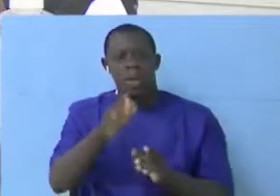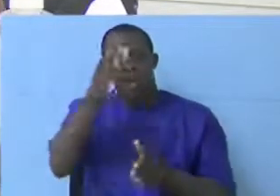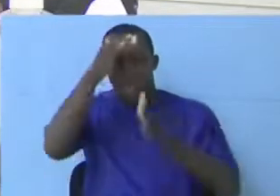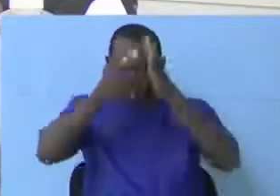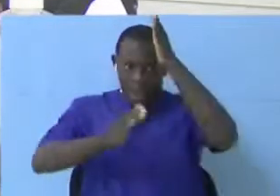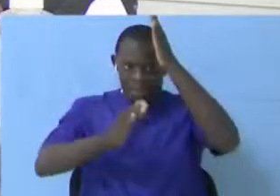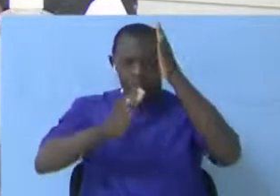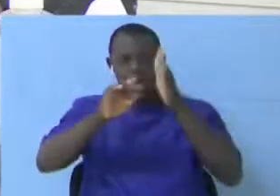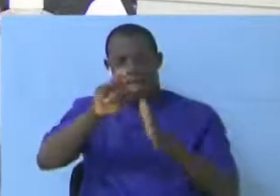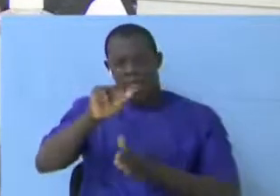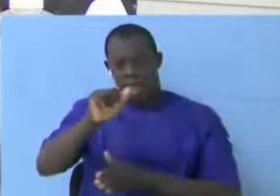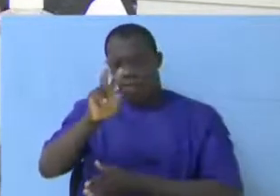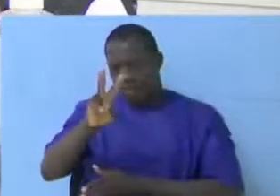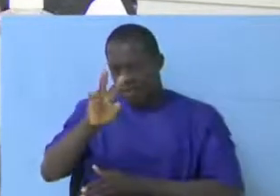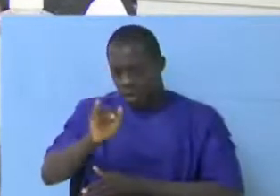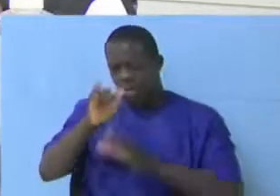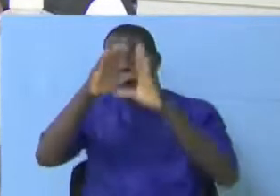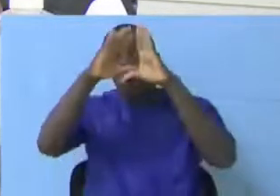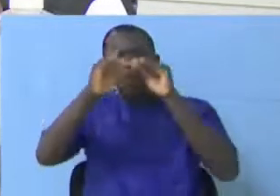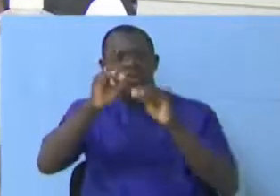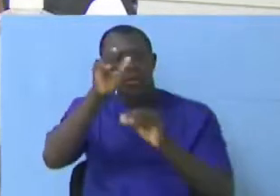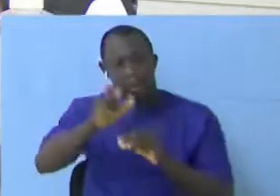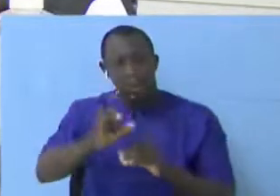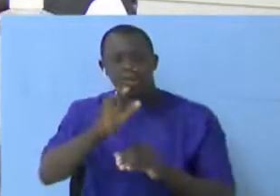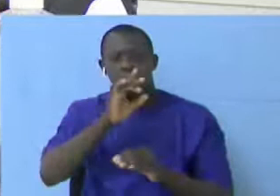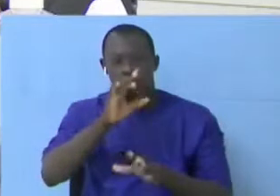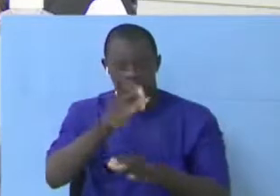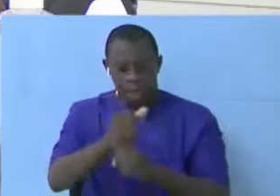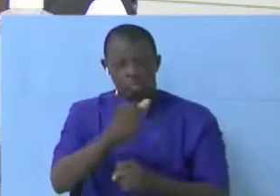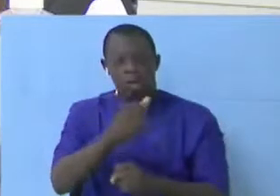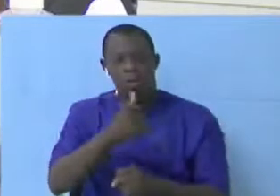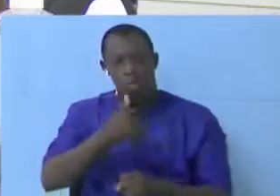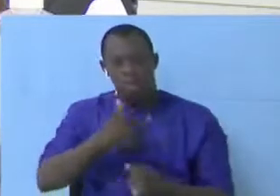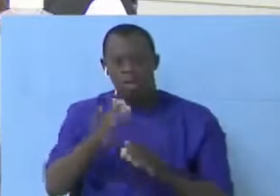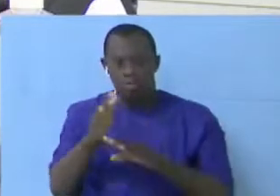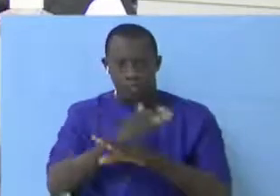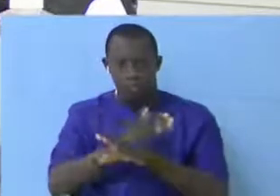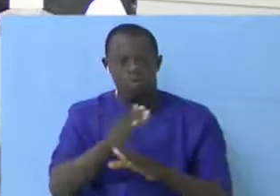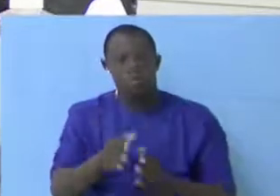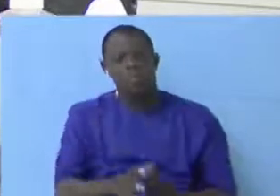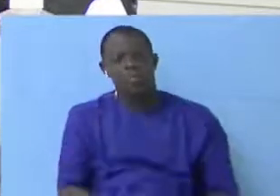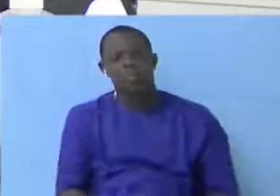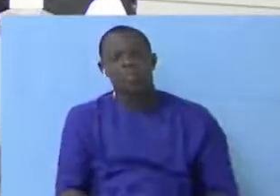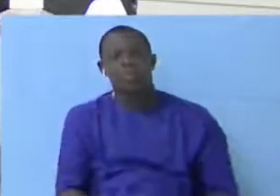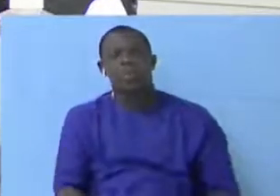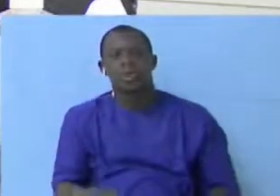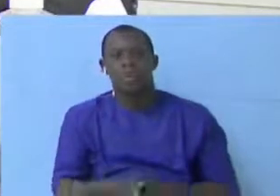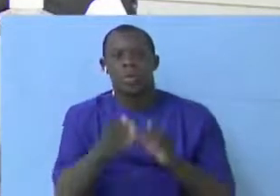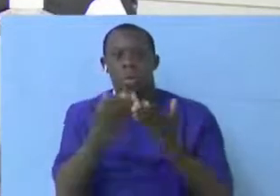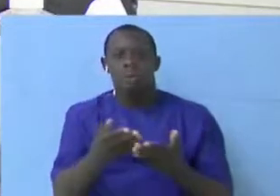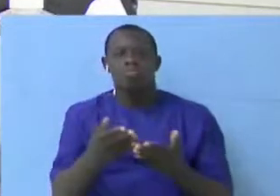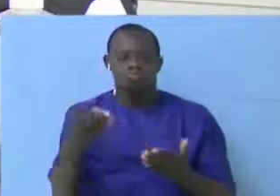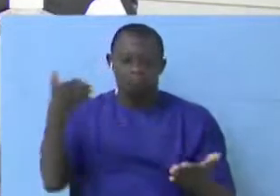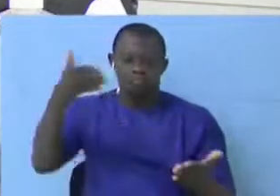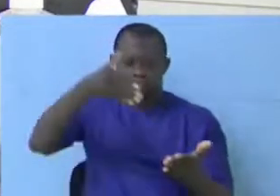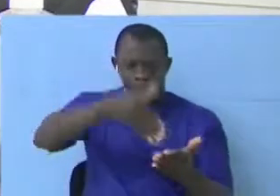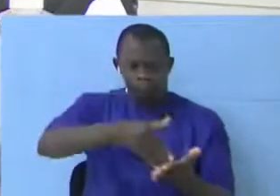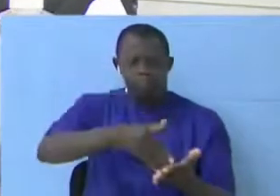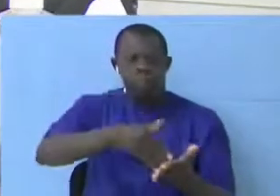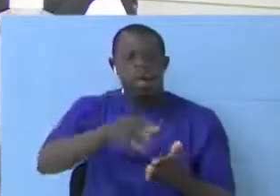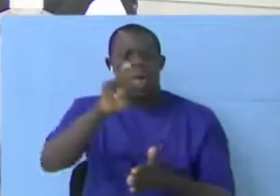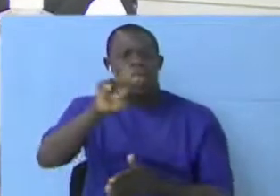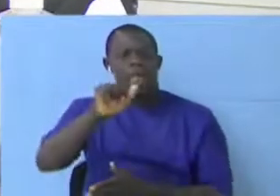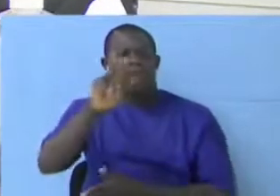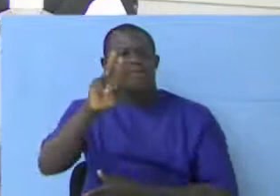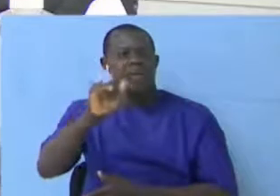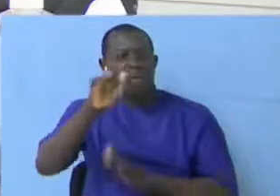Navy officers. Aninga makoro soto nyim bako na sojarol bul miliam mako. To the Navy boat. Okay, samba bako